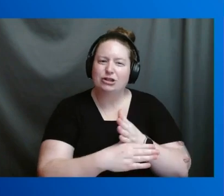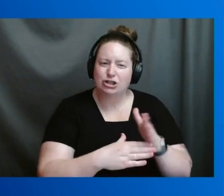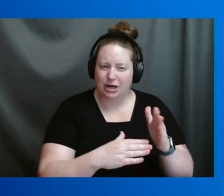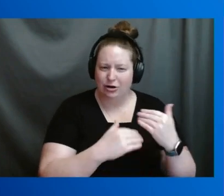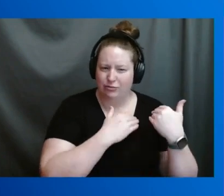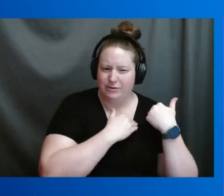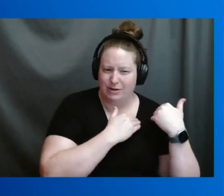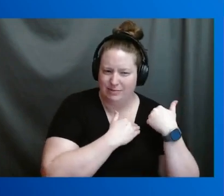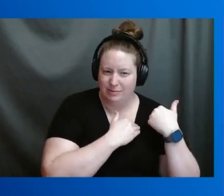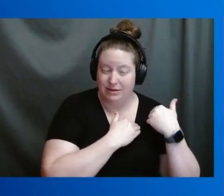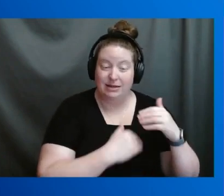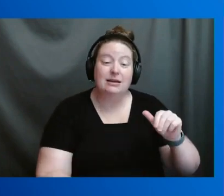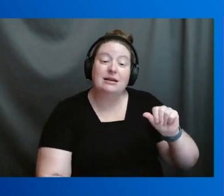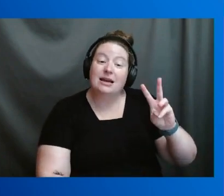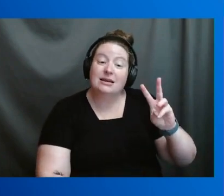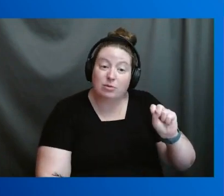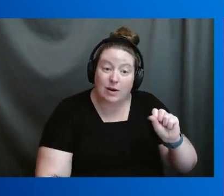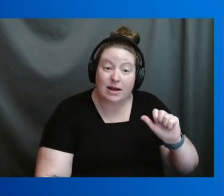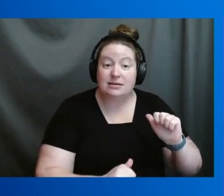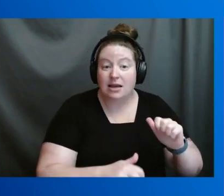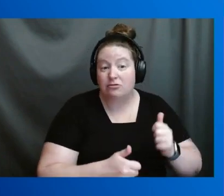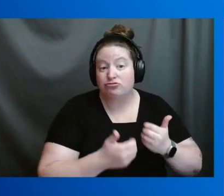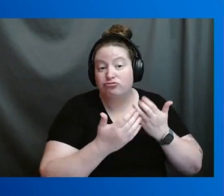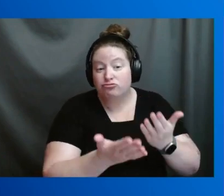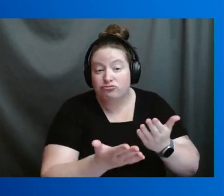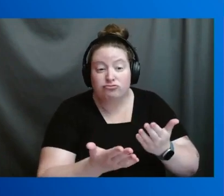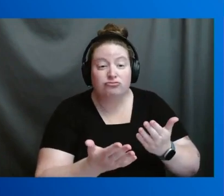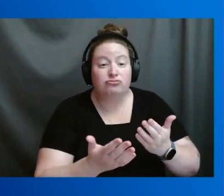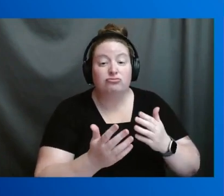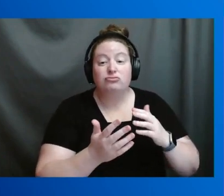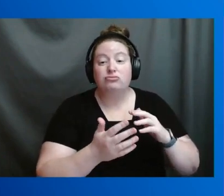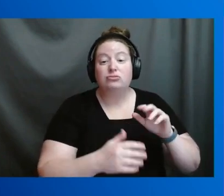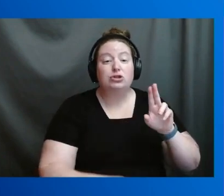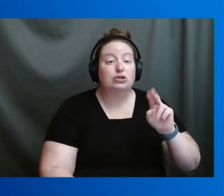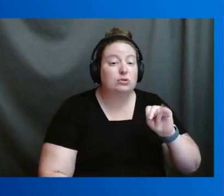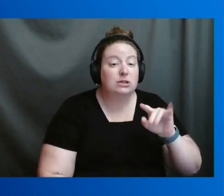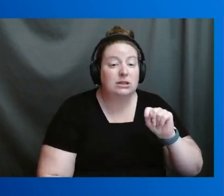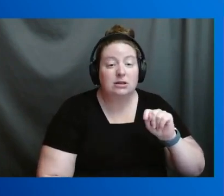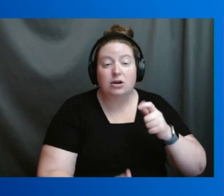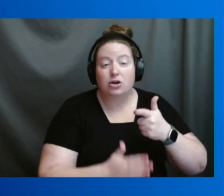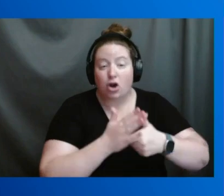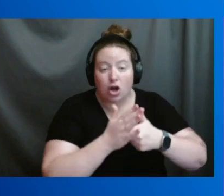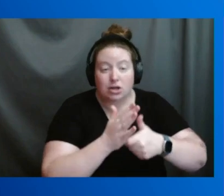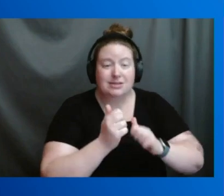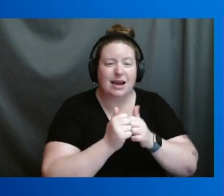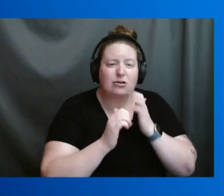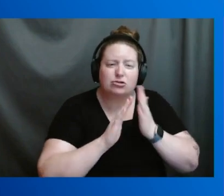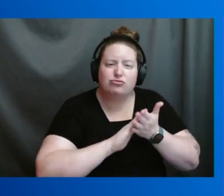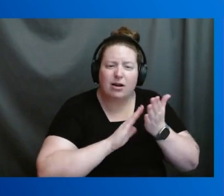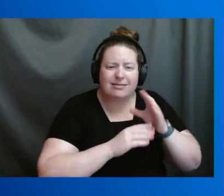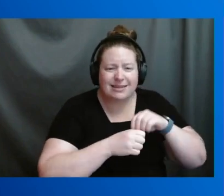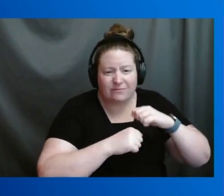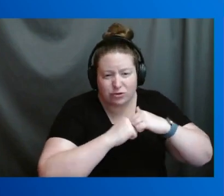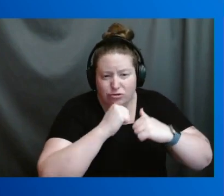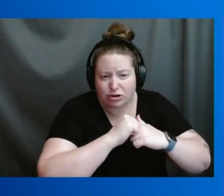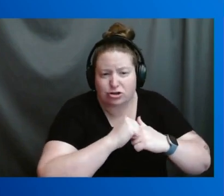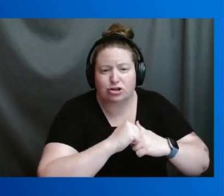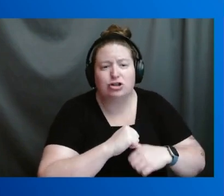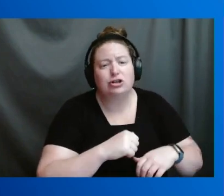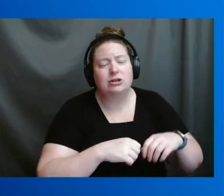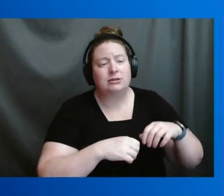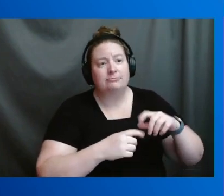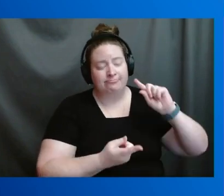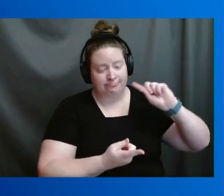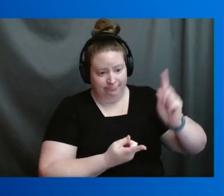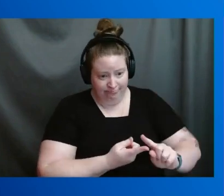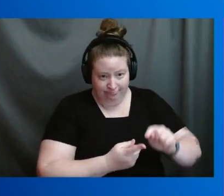that you can optimize. We will take care of the unit cost for it, like we talked about how to run the infrastructure, boiling it down to a single baked-in